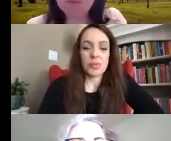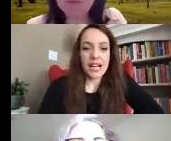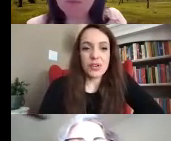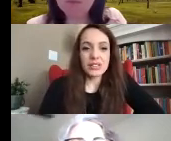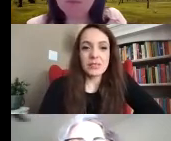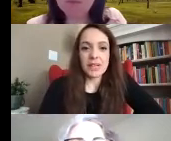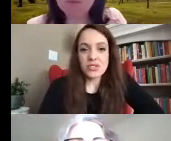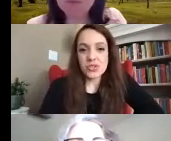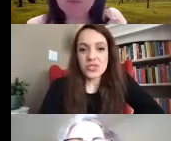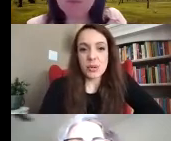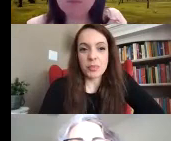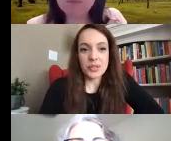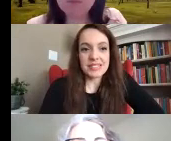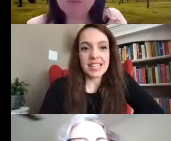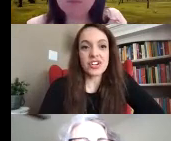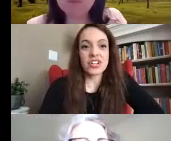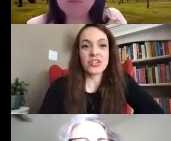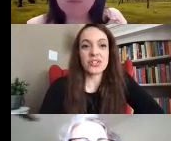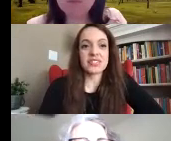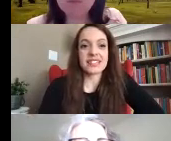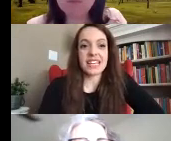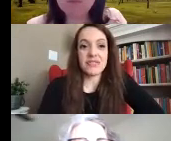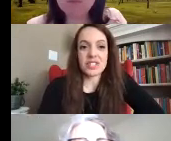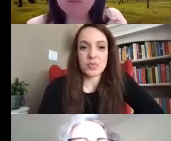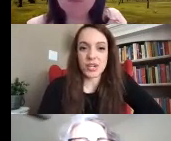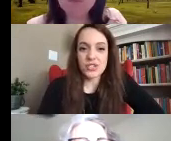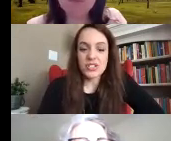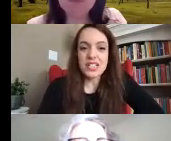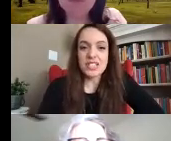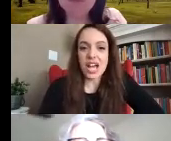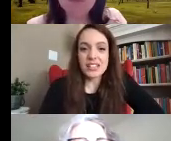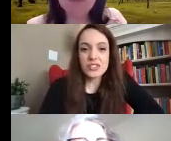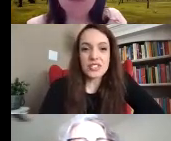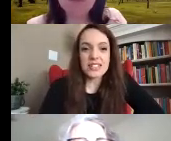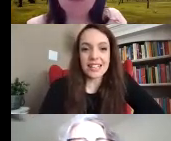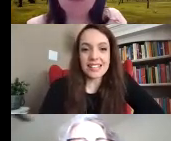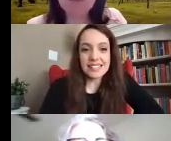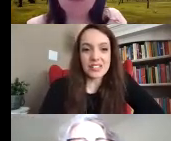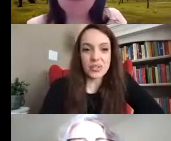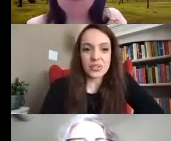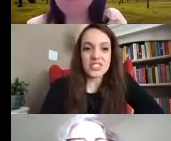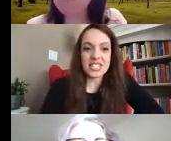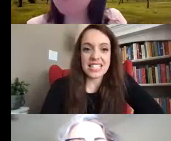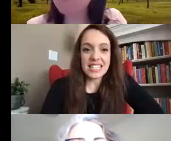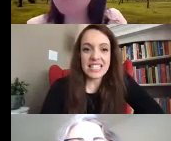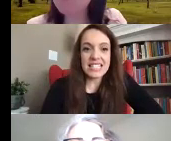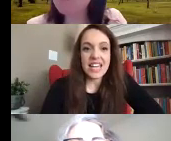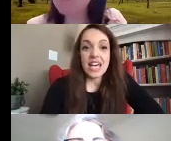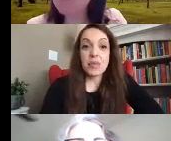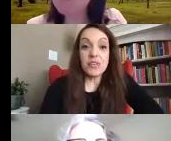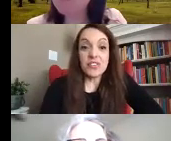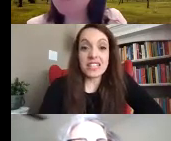educational background, mentors, books, and articles that gave inspiration, challenges, lessons learned,